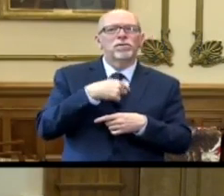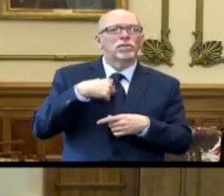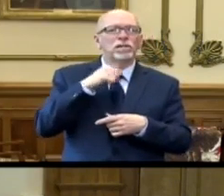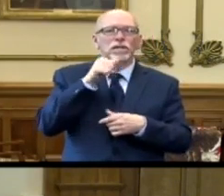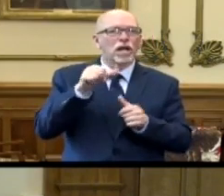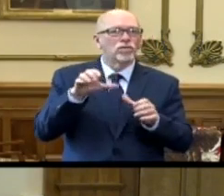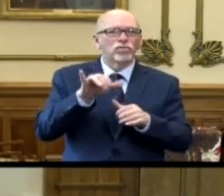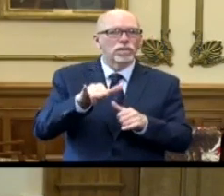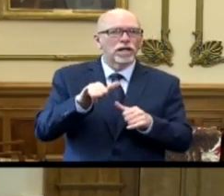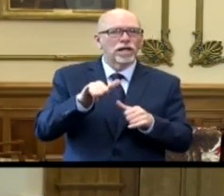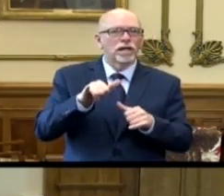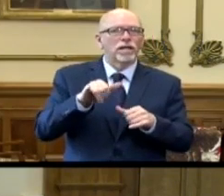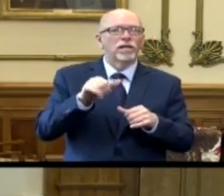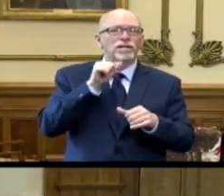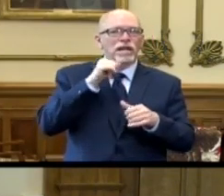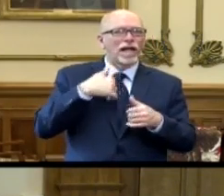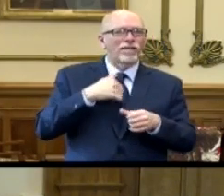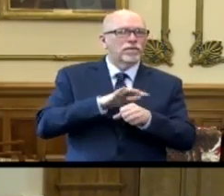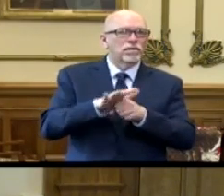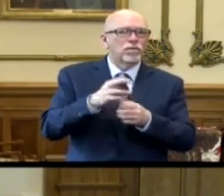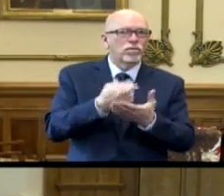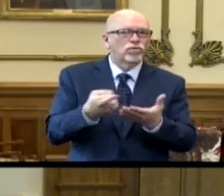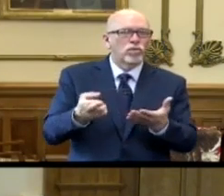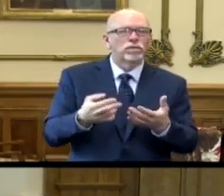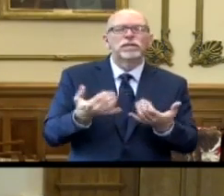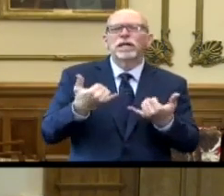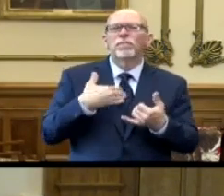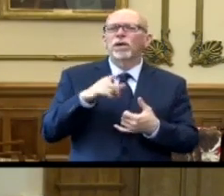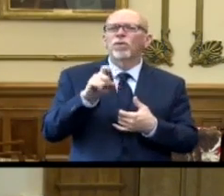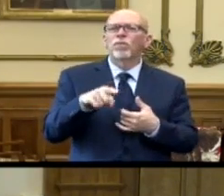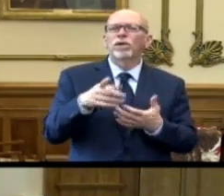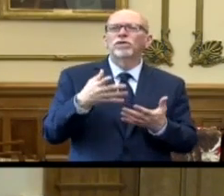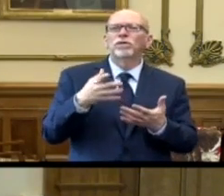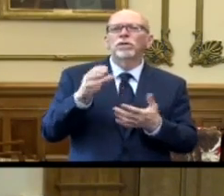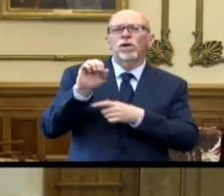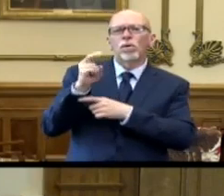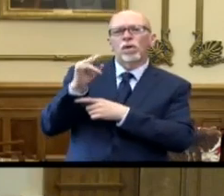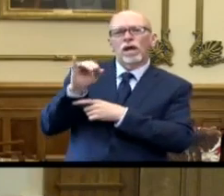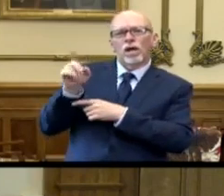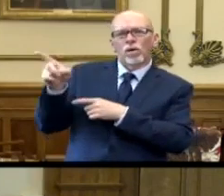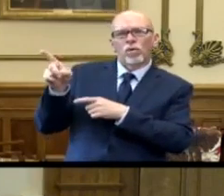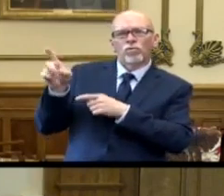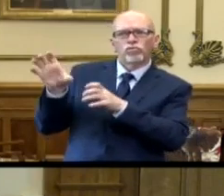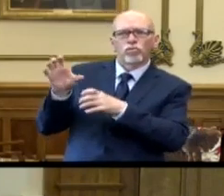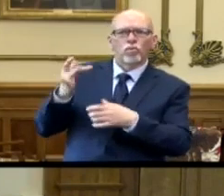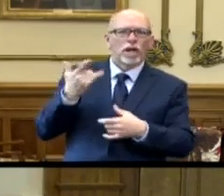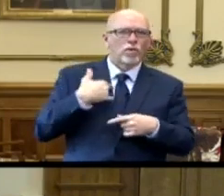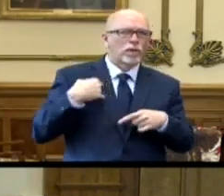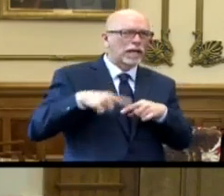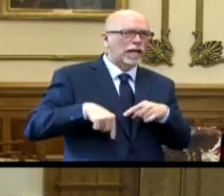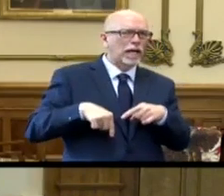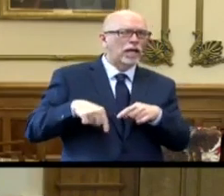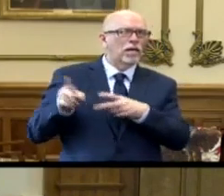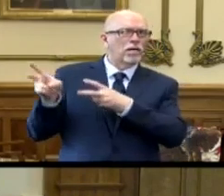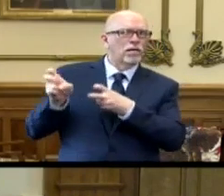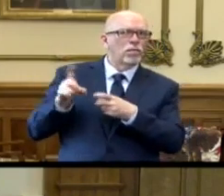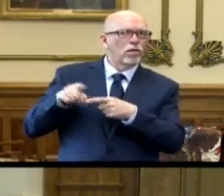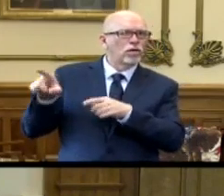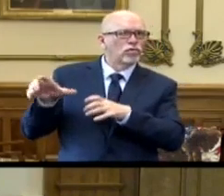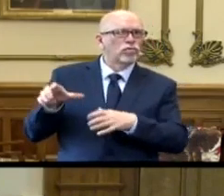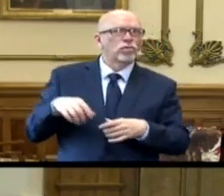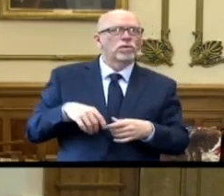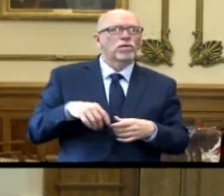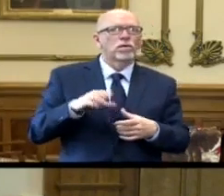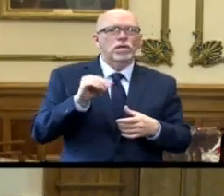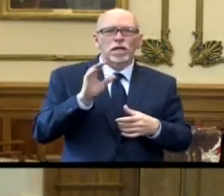going to do that, that we didn't have the resources. My question is, what was Ohio able to do that we're not able to replicate? And does